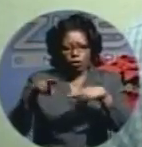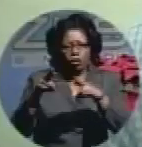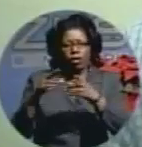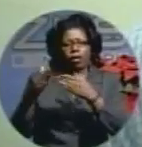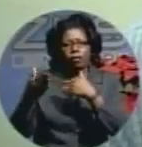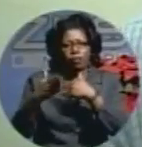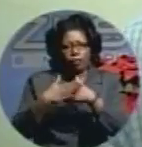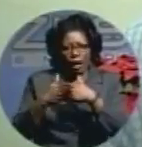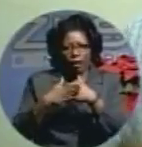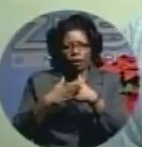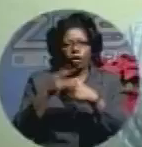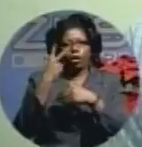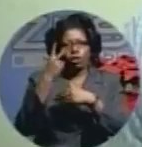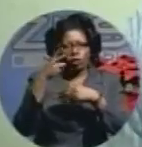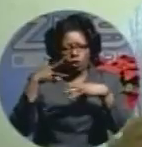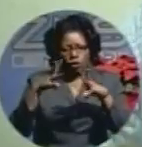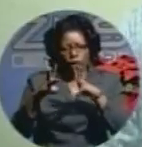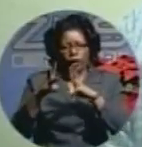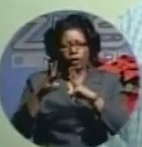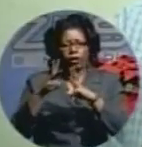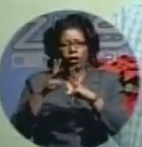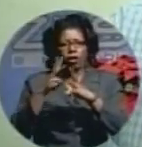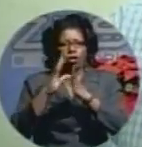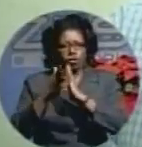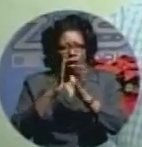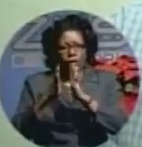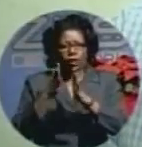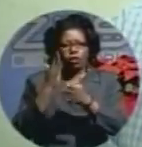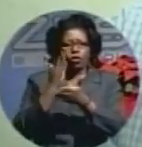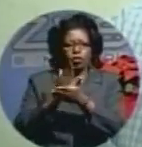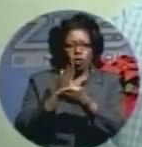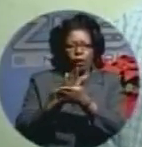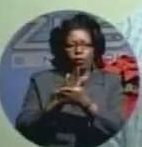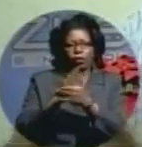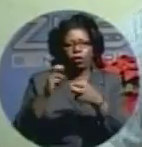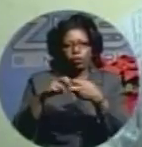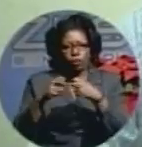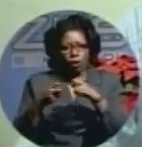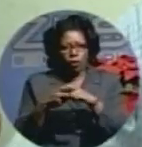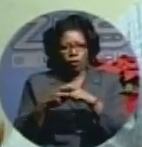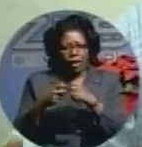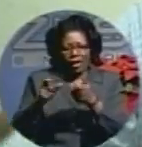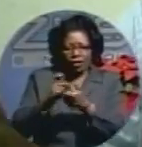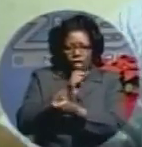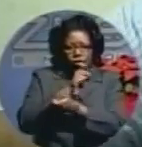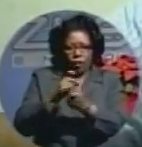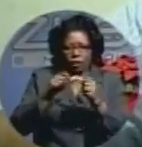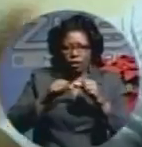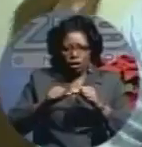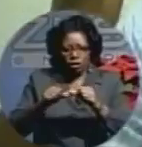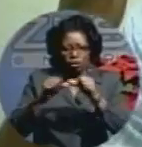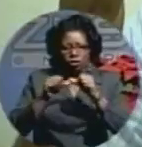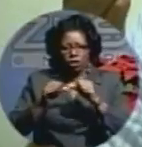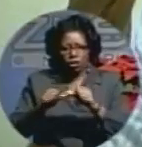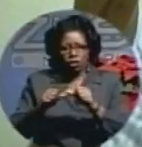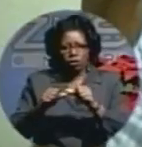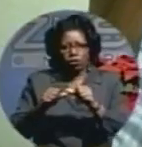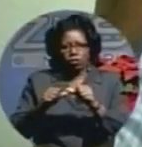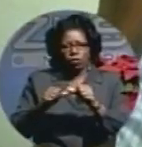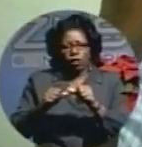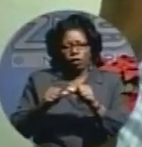restored to stop the bleeding, to stop the damages. Okay. And see, the damages persist as long as those roads are there,